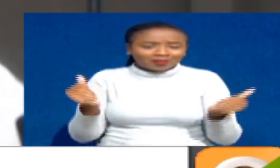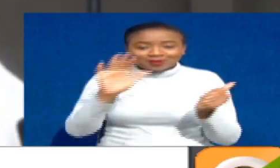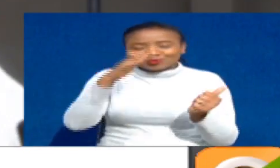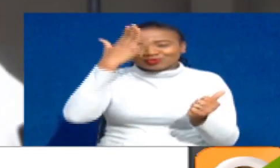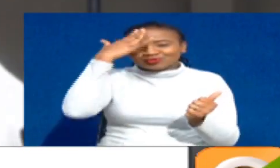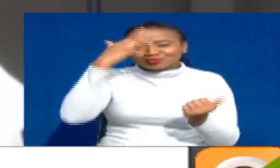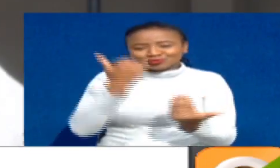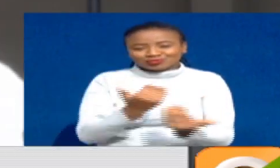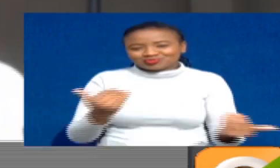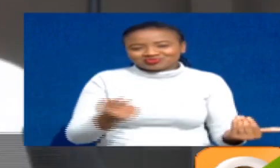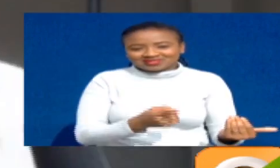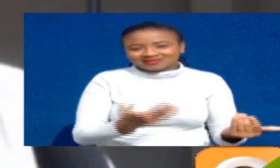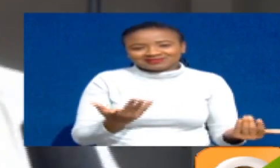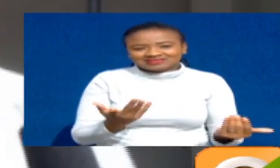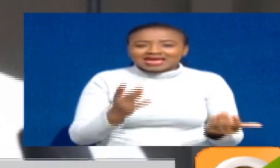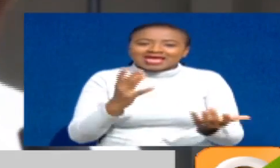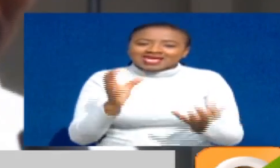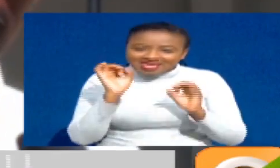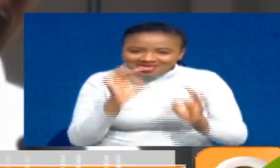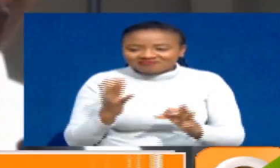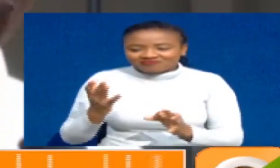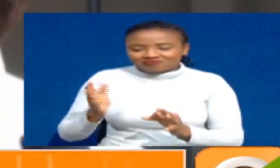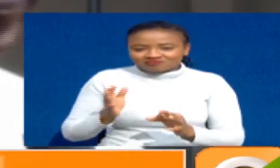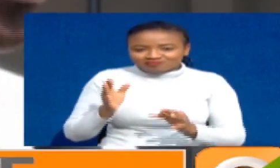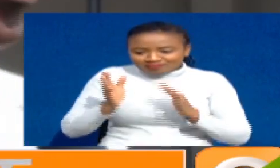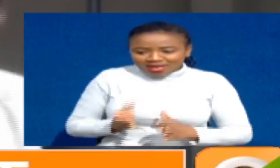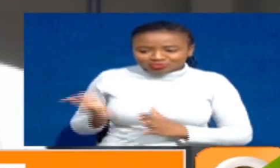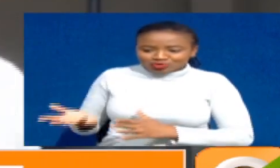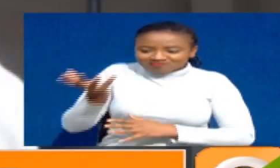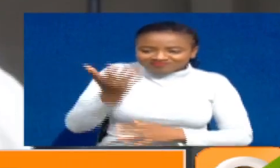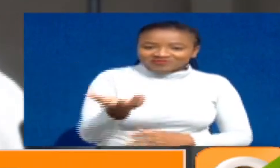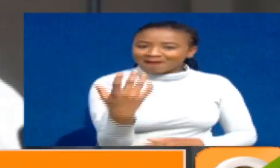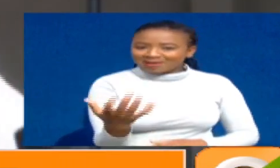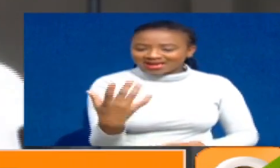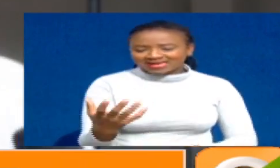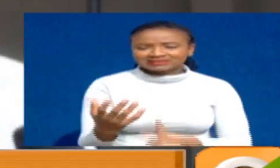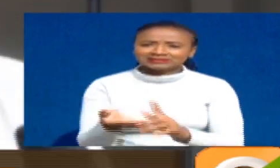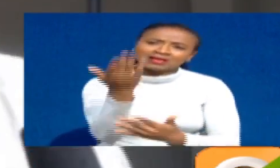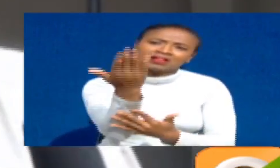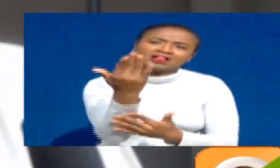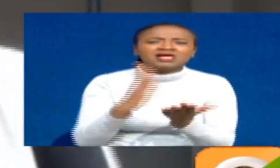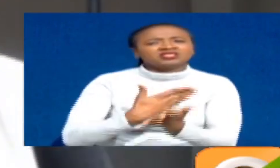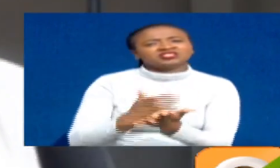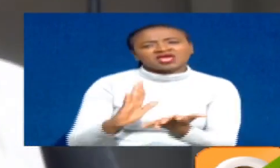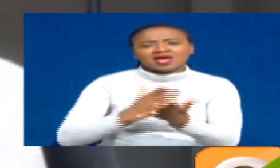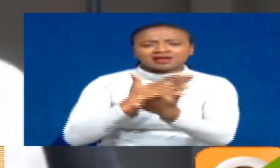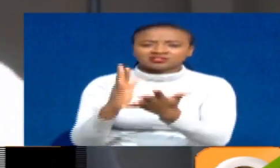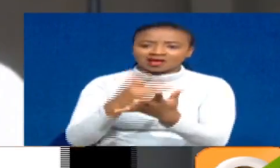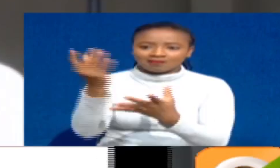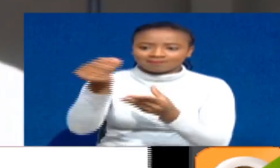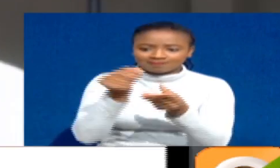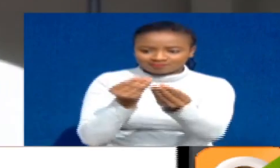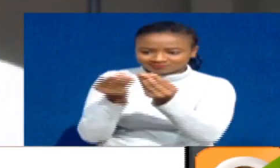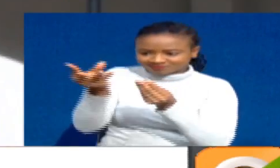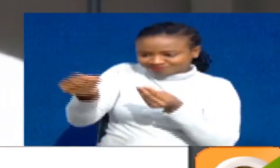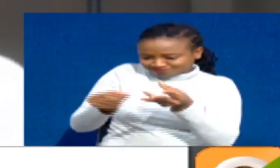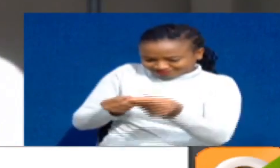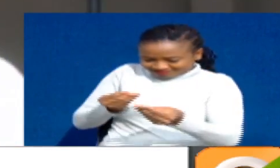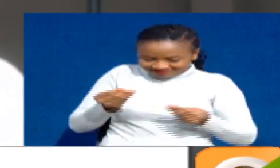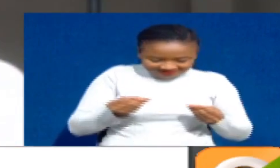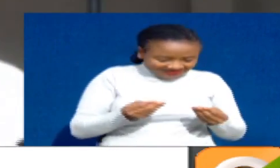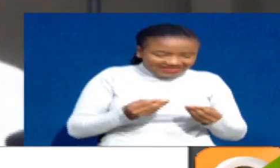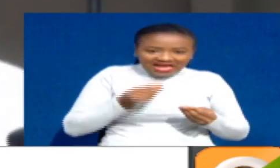ya divide me. Sasa singine mama ingine amekuja hapa na mandasi moja. So many will come and touch this